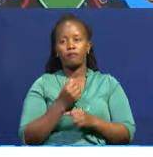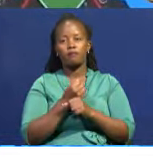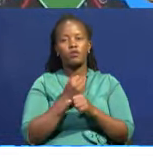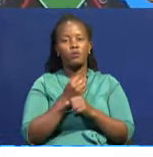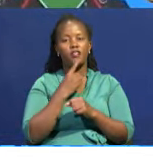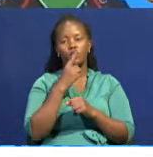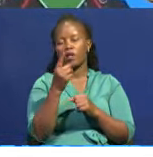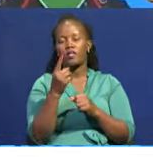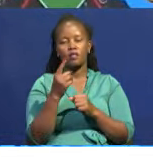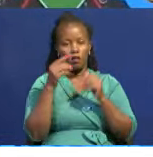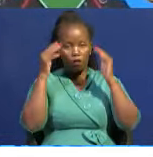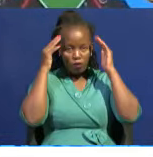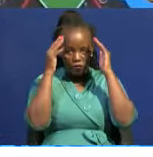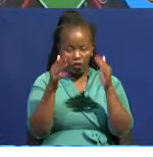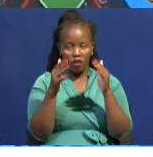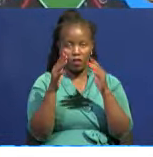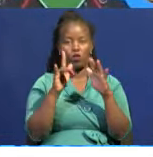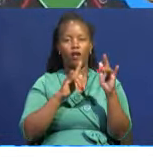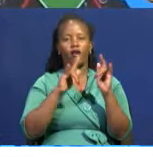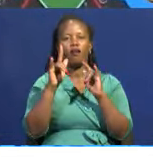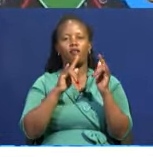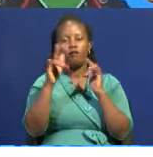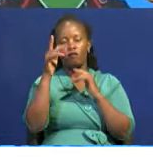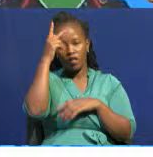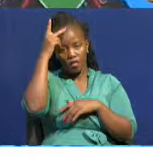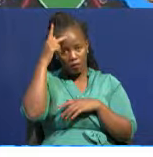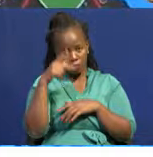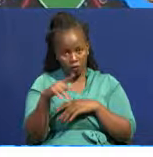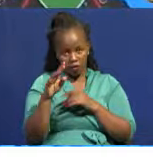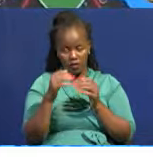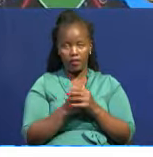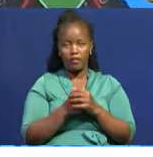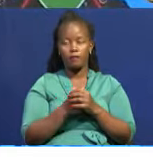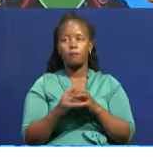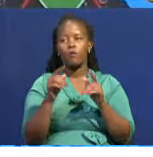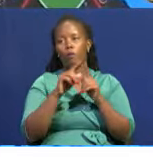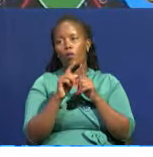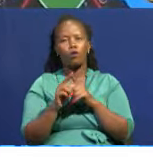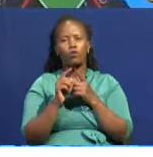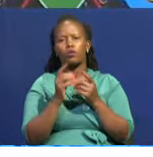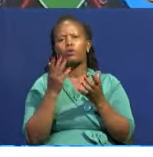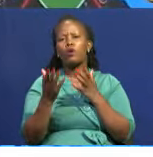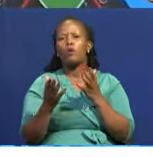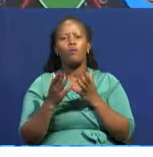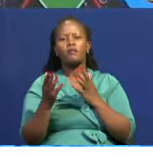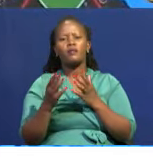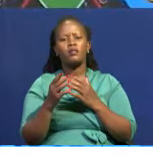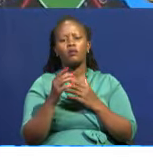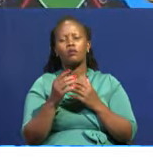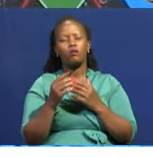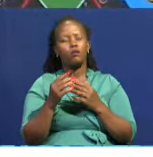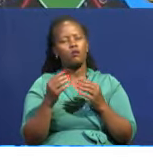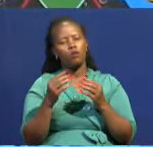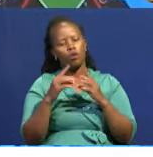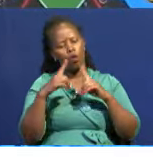handle our foreign policy. And perhaps you could also tell us where you think we have been ambiguous